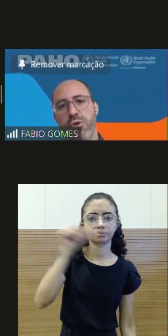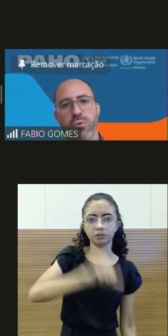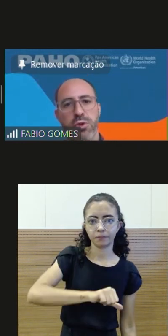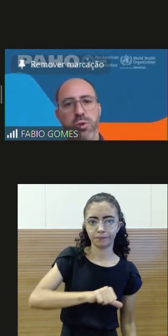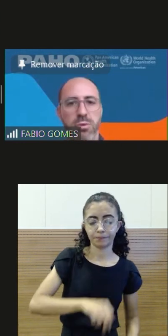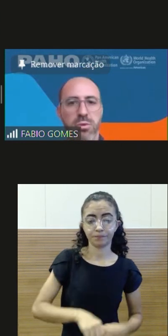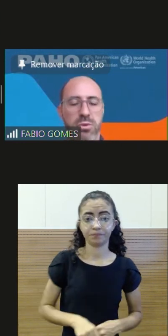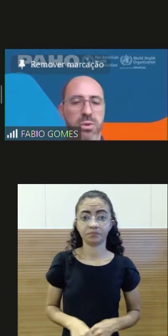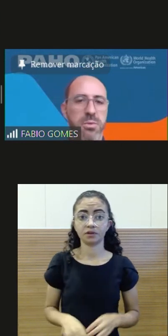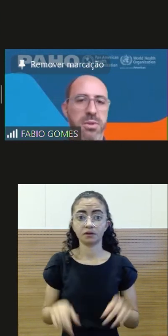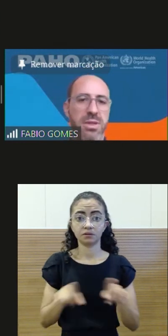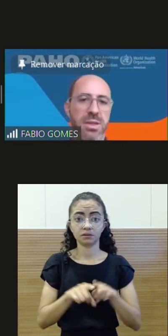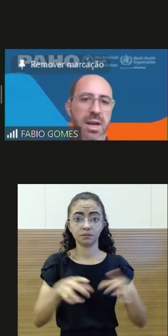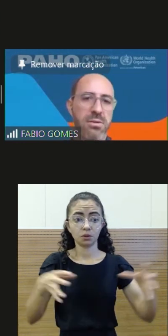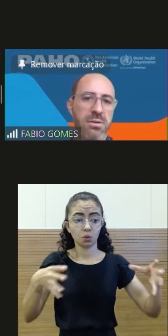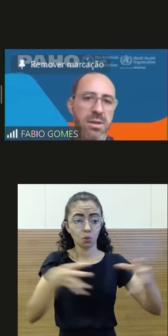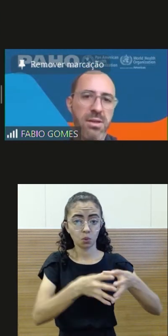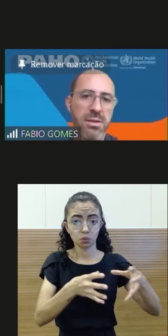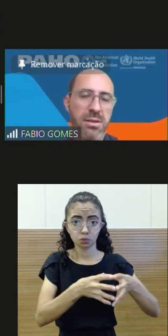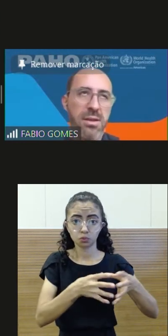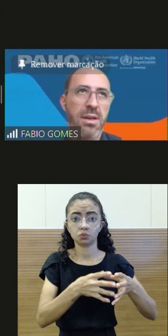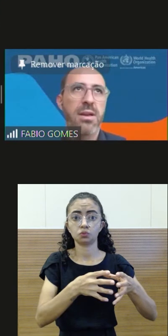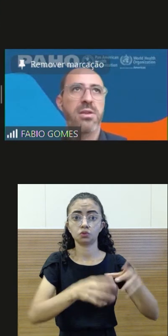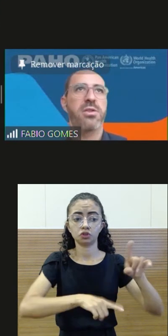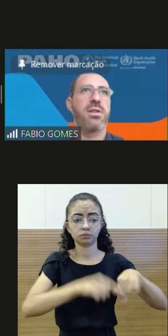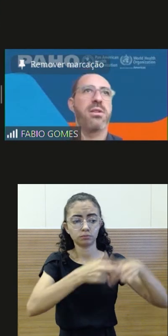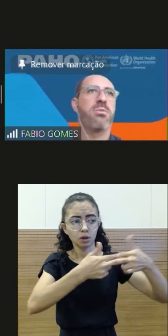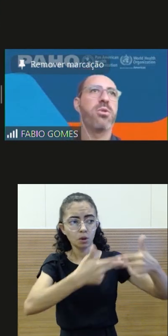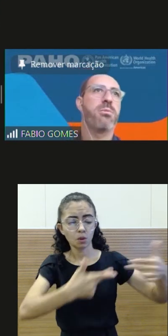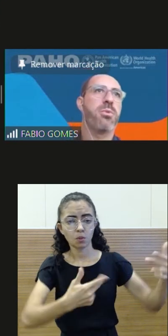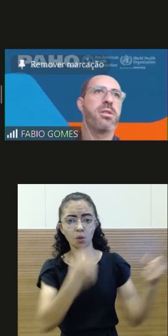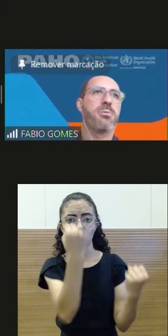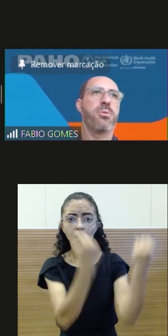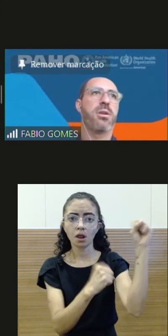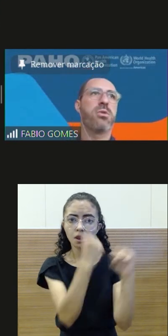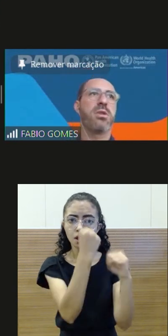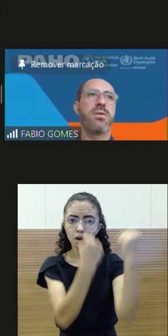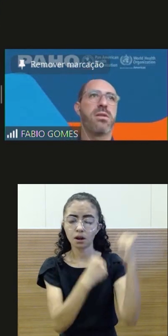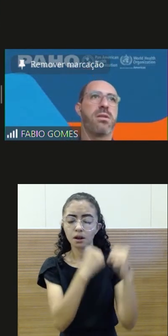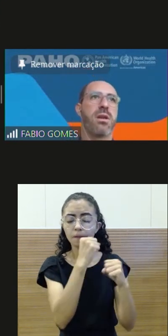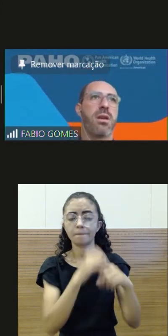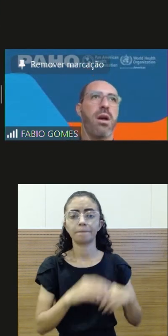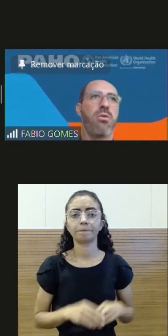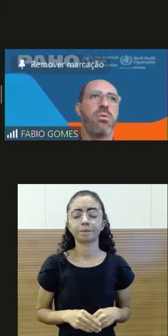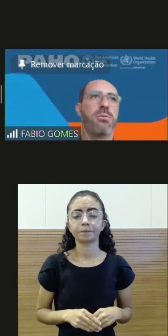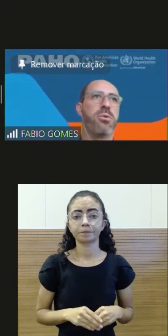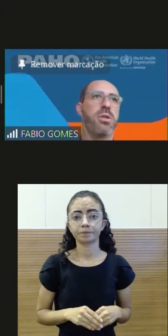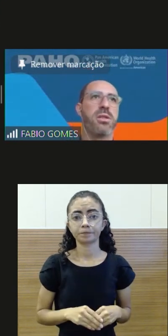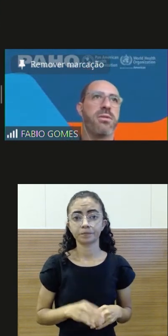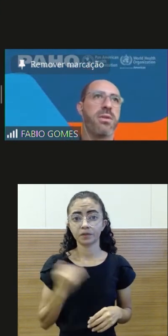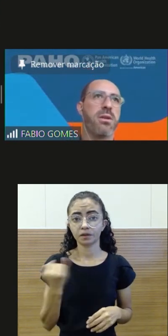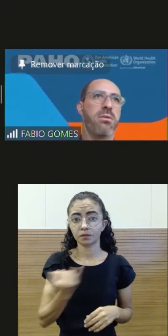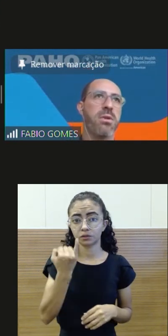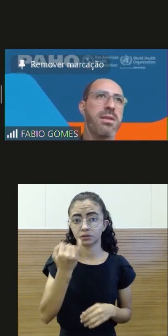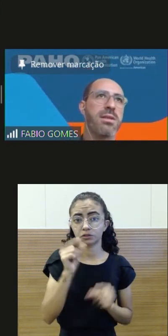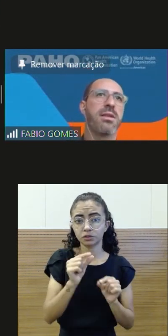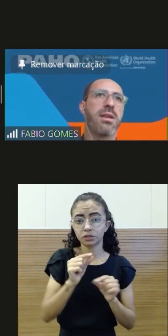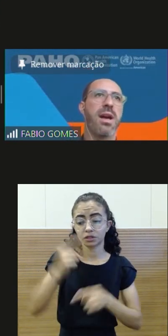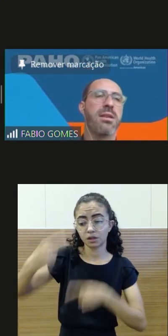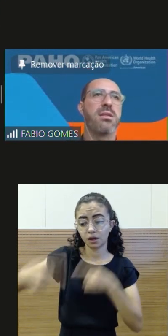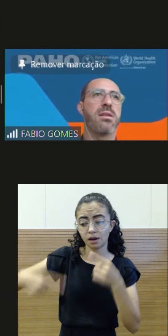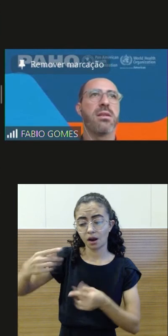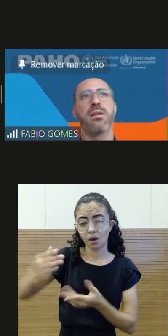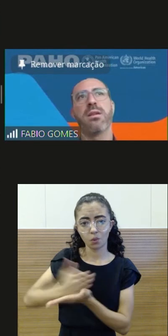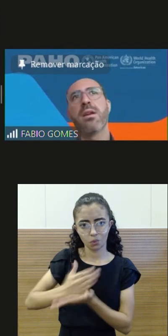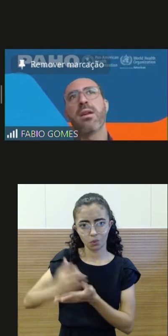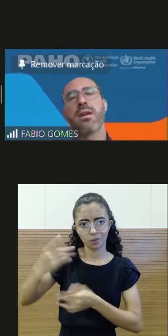region. And this set of ultra-processed products, and this is very important because